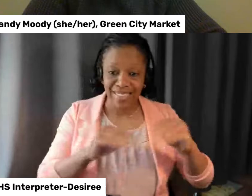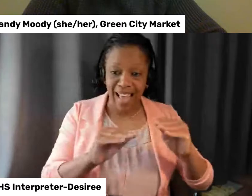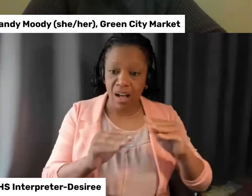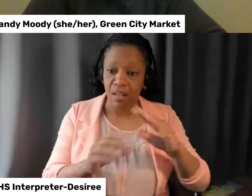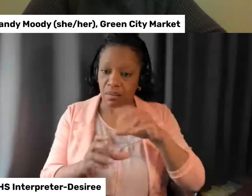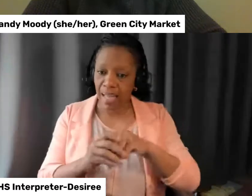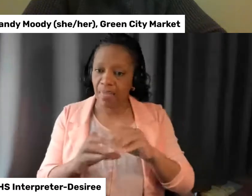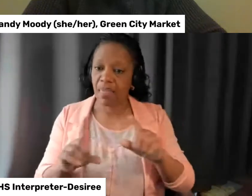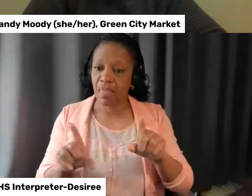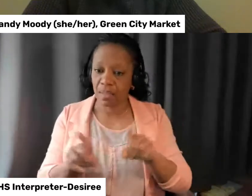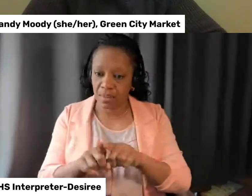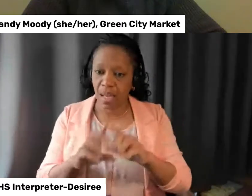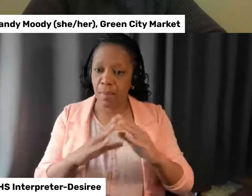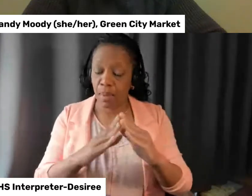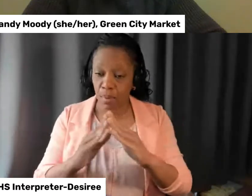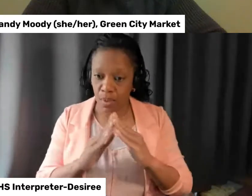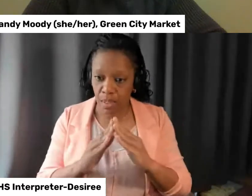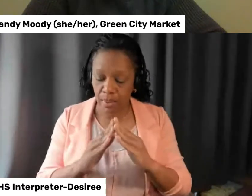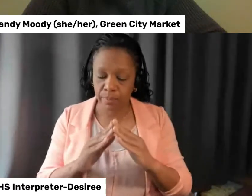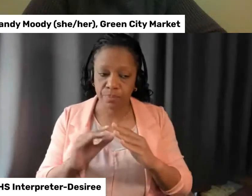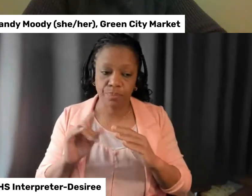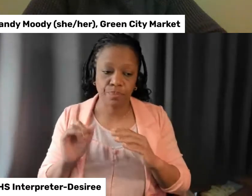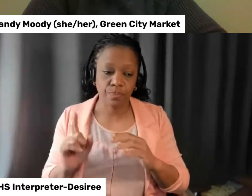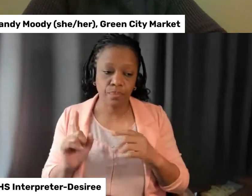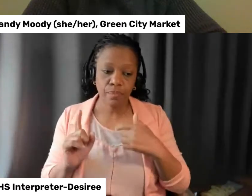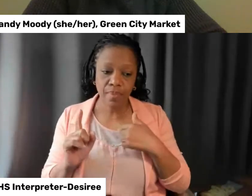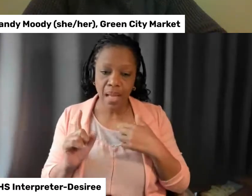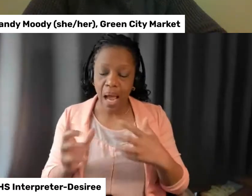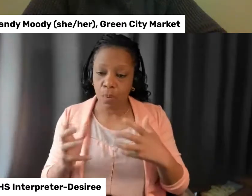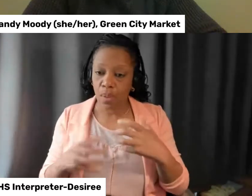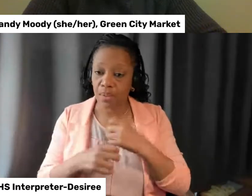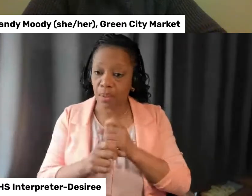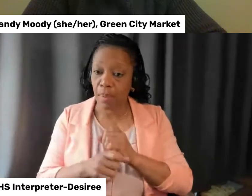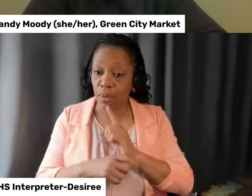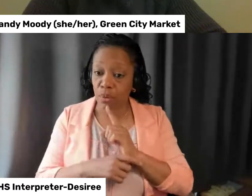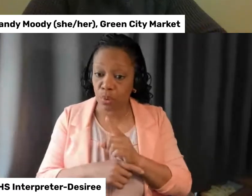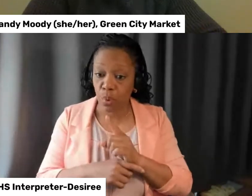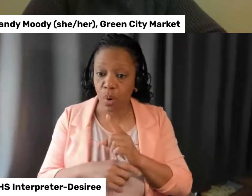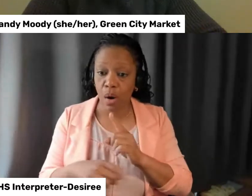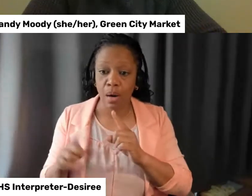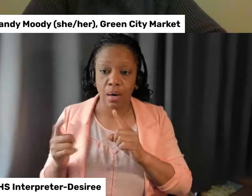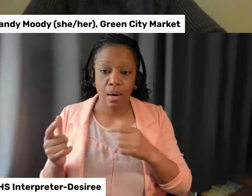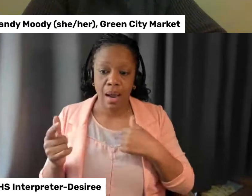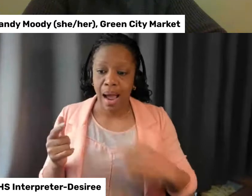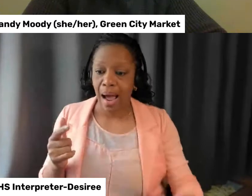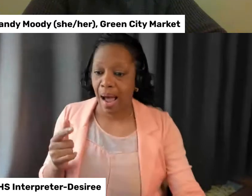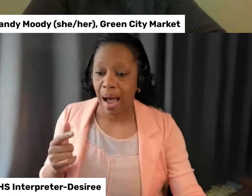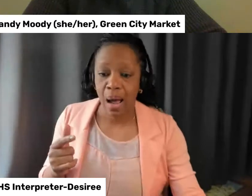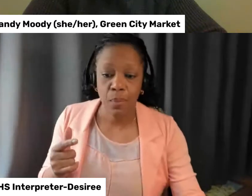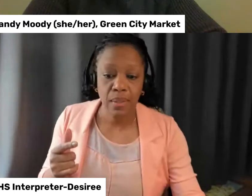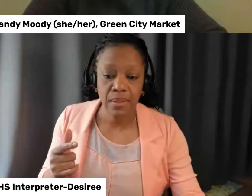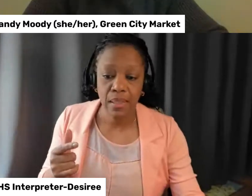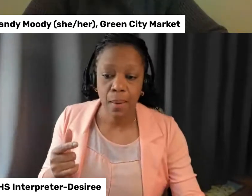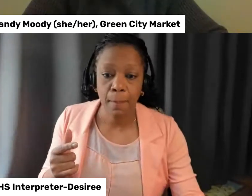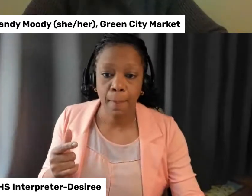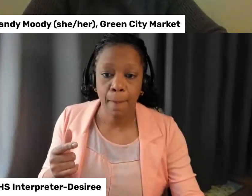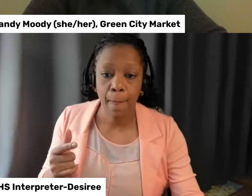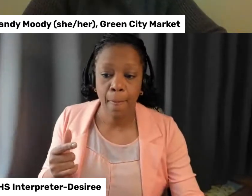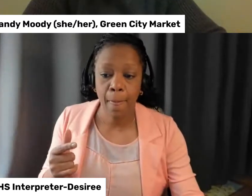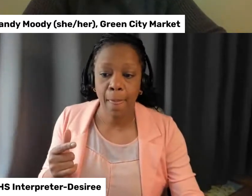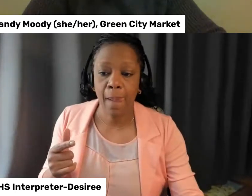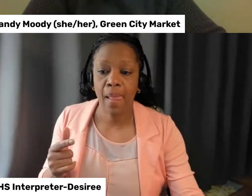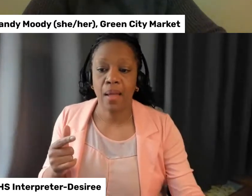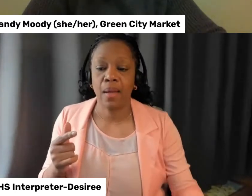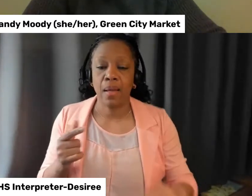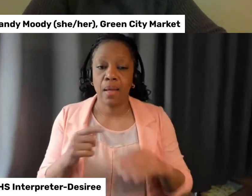that I was equipped mentally and knowledge wise on making sure that we have